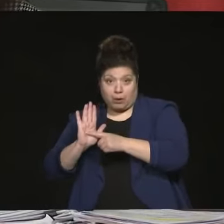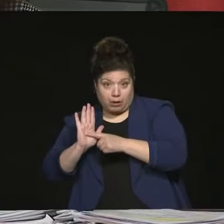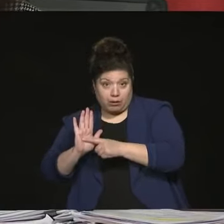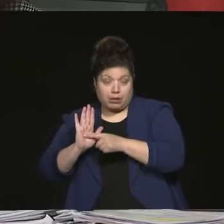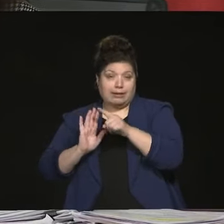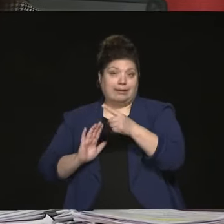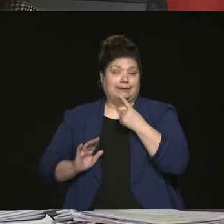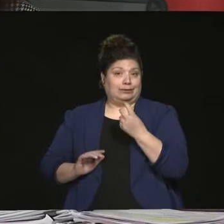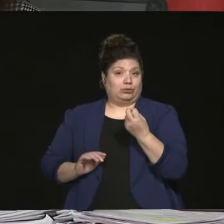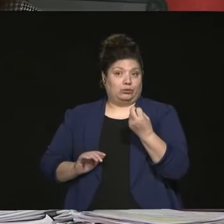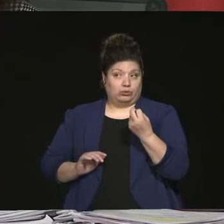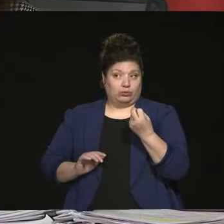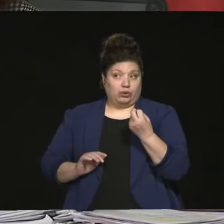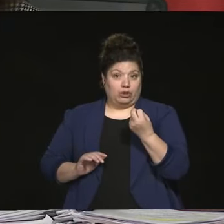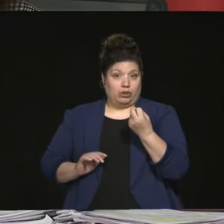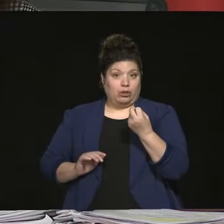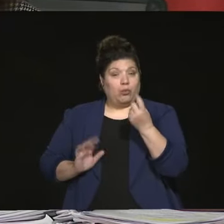1,200 to